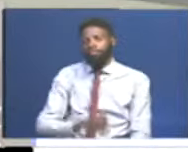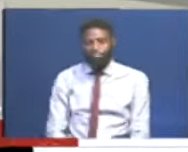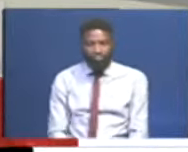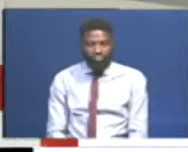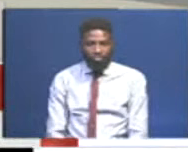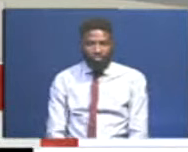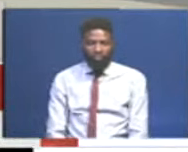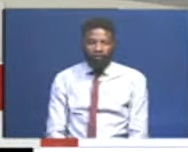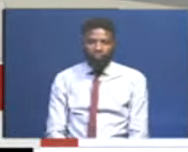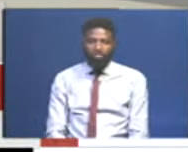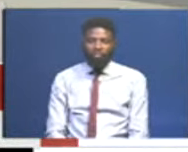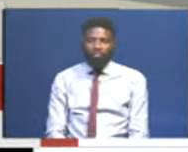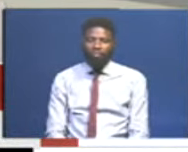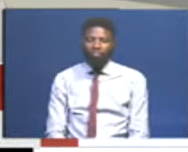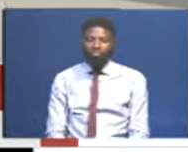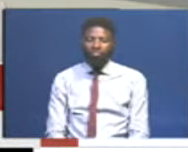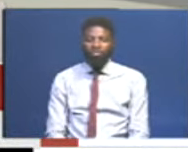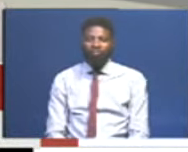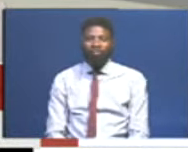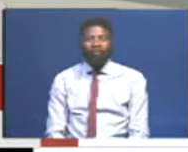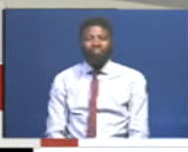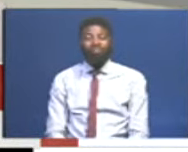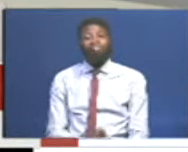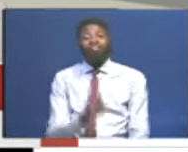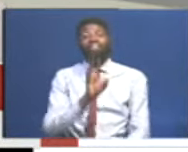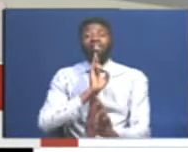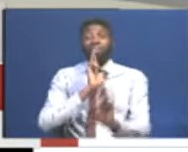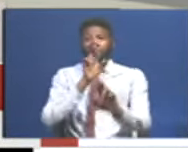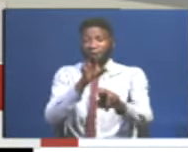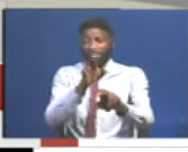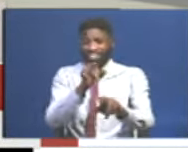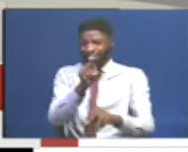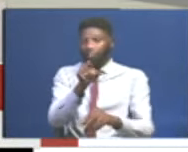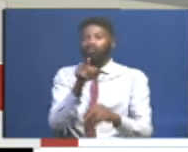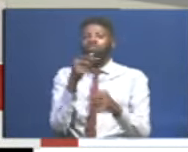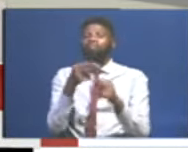Now that is what we refer to as giving back to the